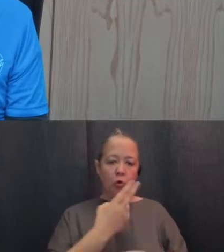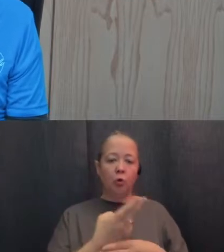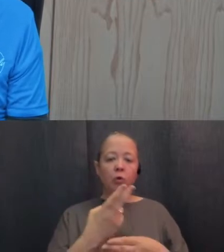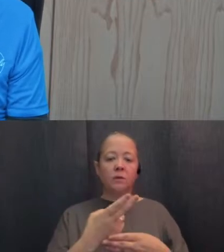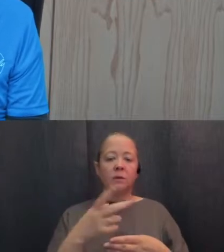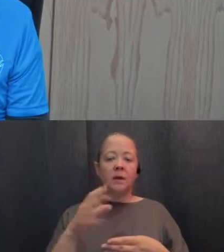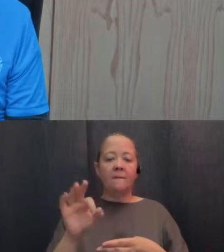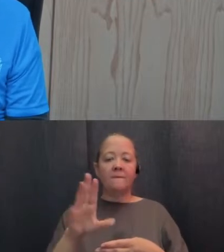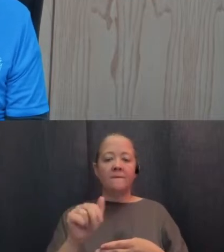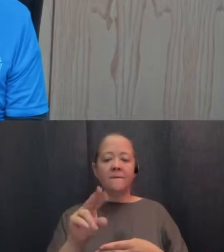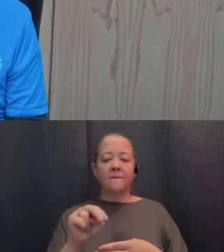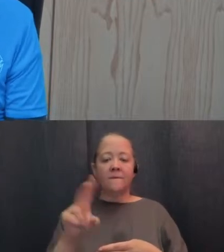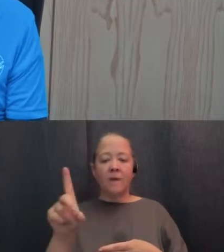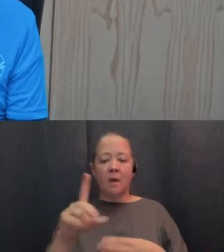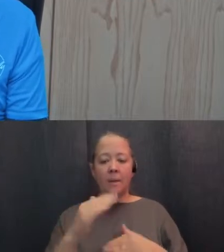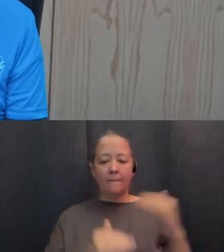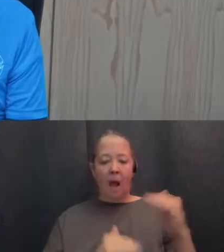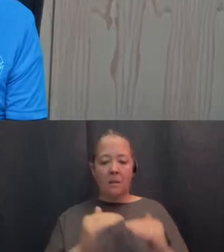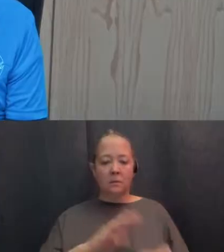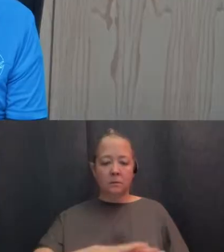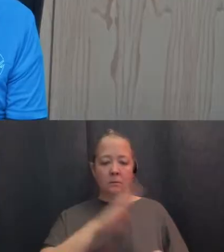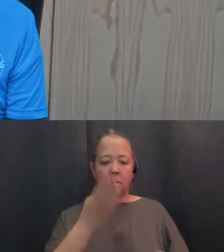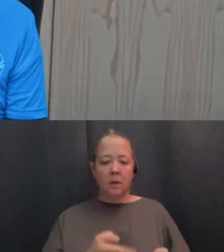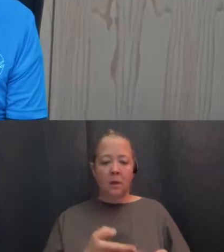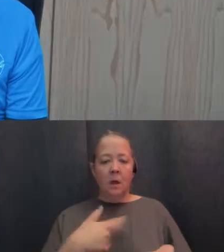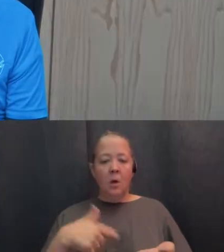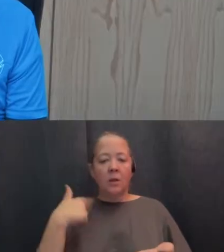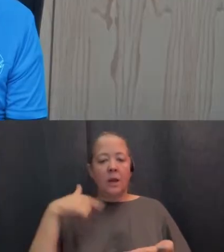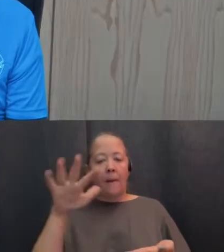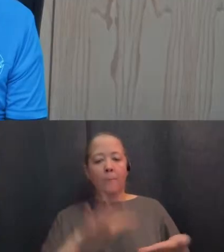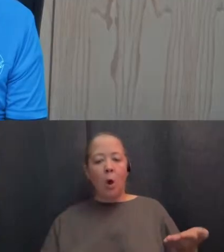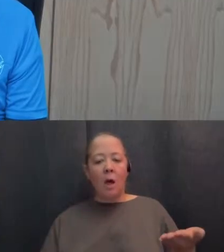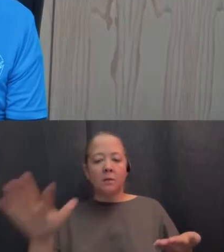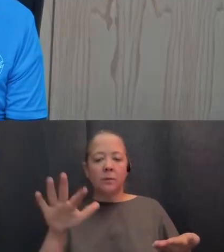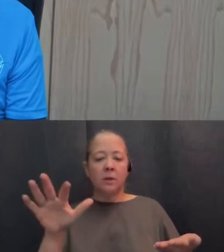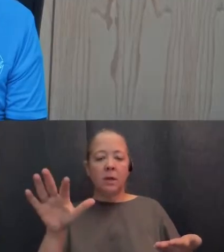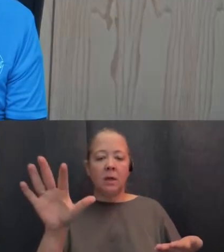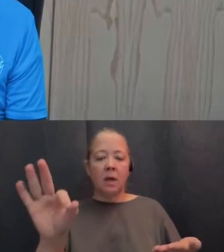think. The numbers, obviously the dust hasn't settled. There's still a month and